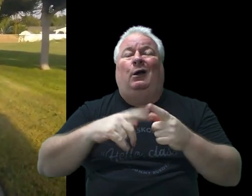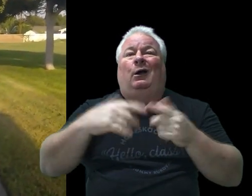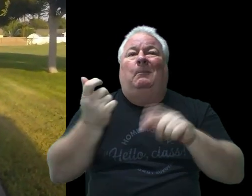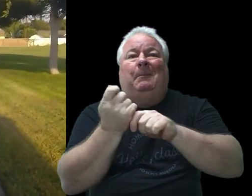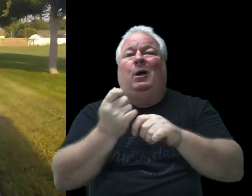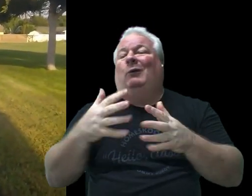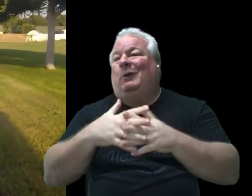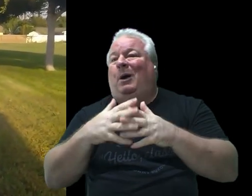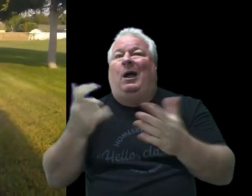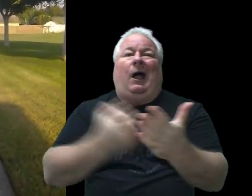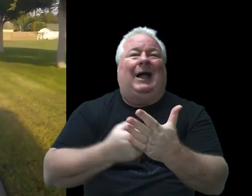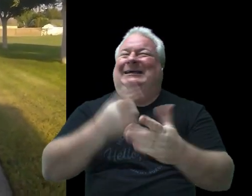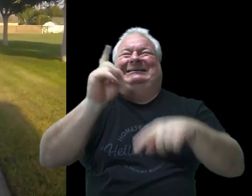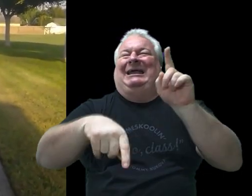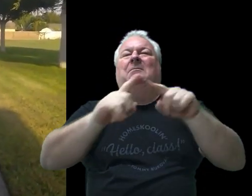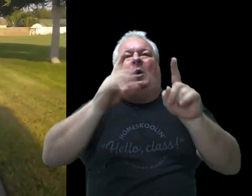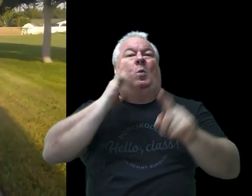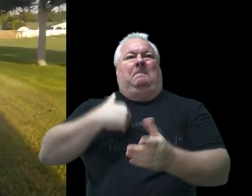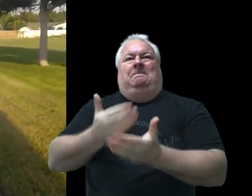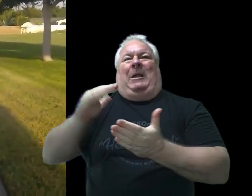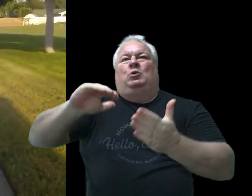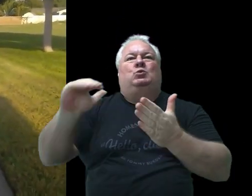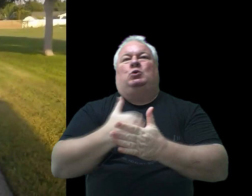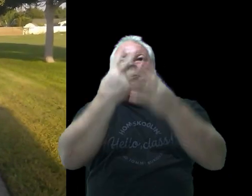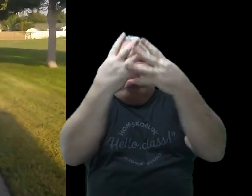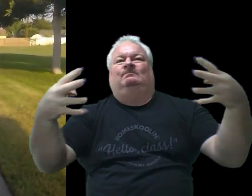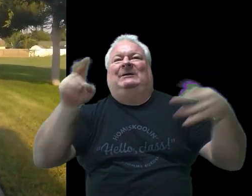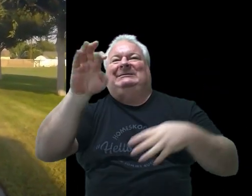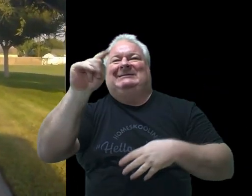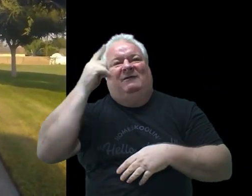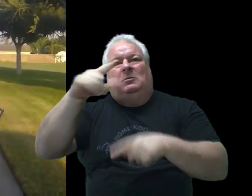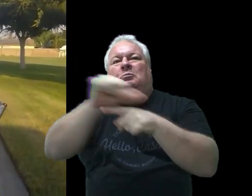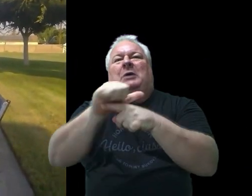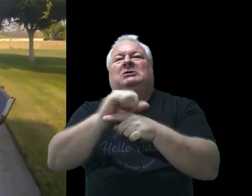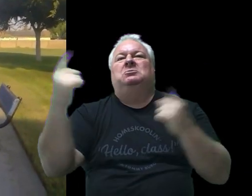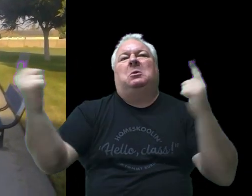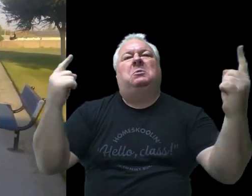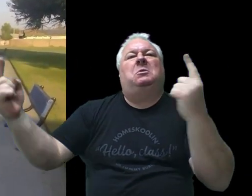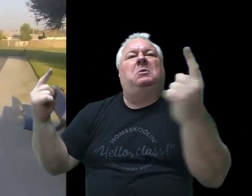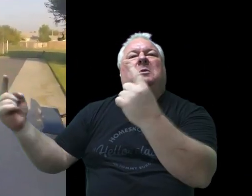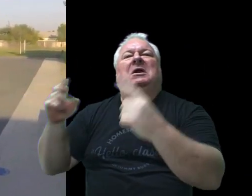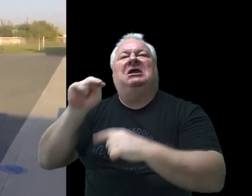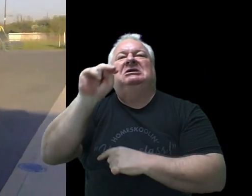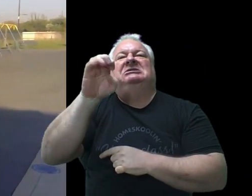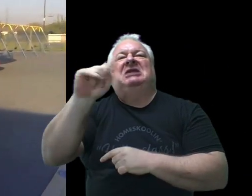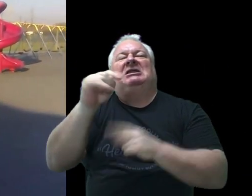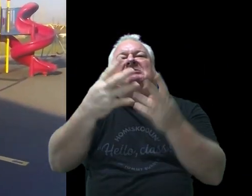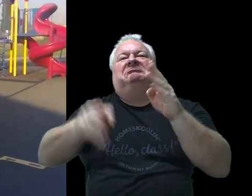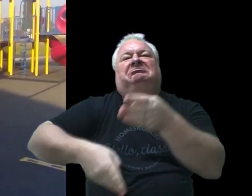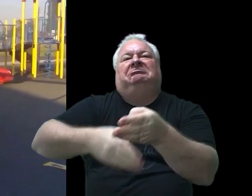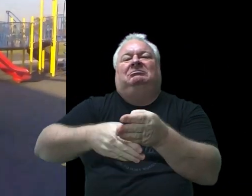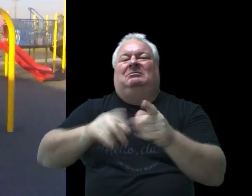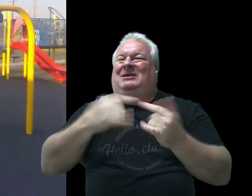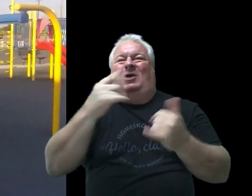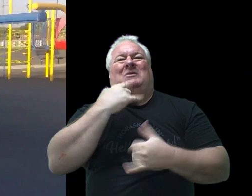be introducing some really nice soccer nets that we purchased very soon. But for now, it's